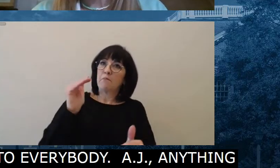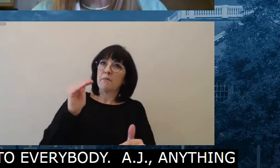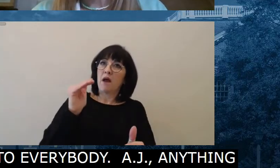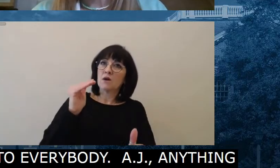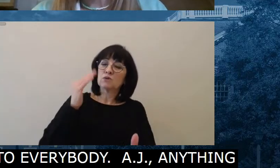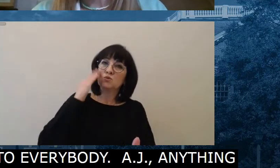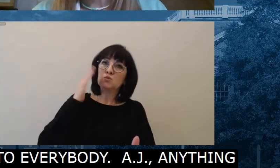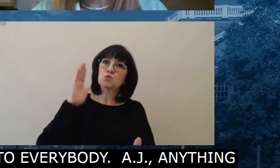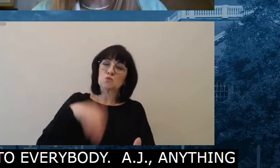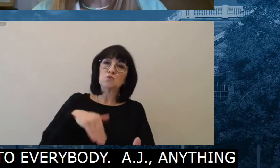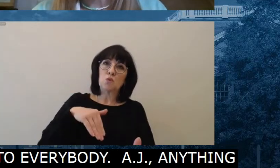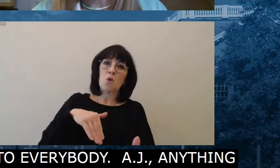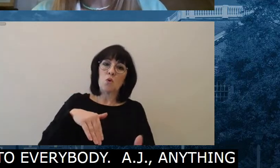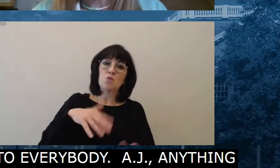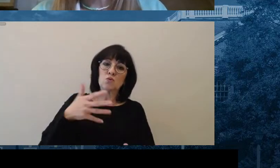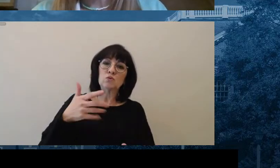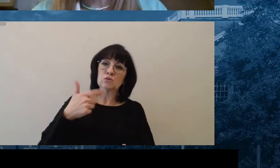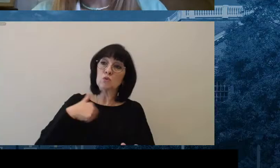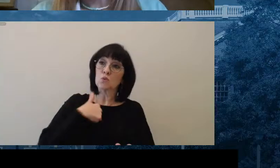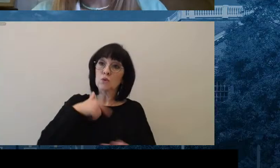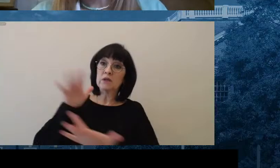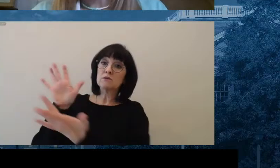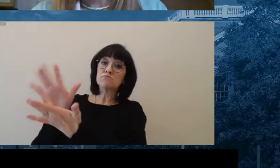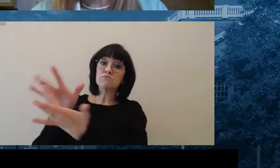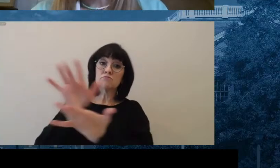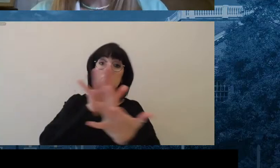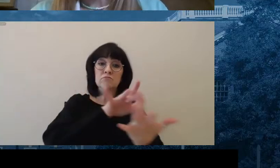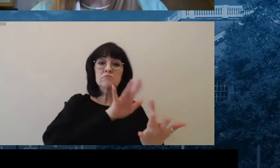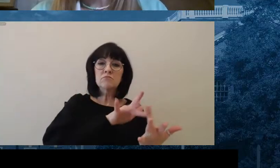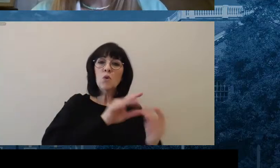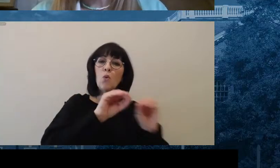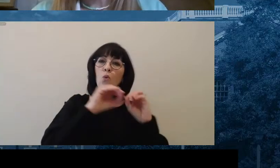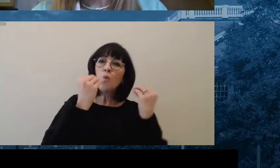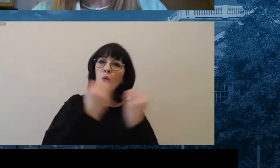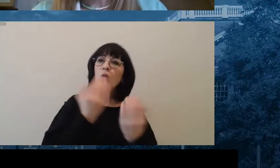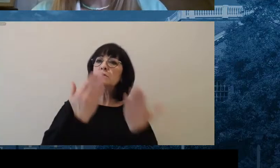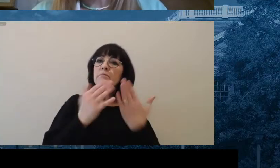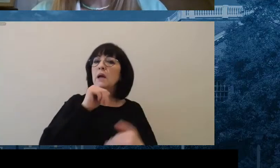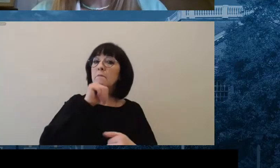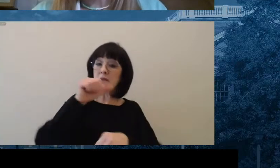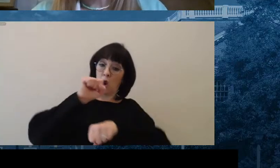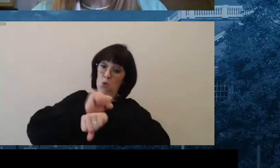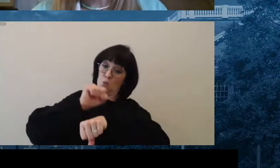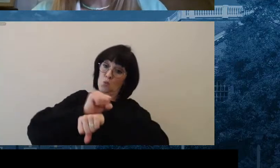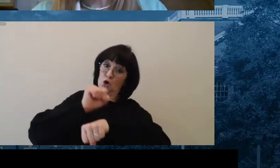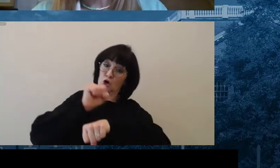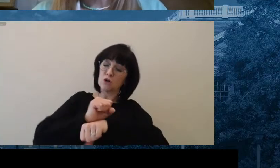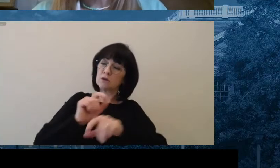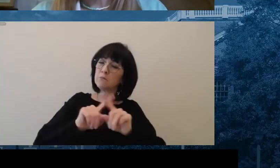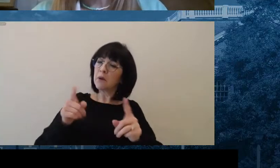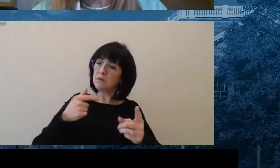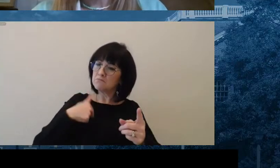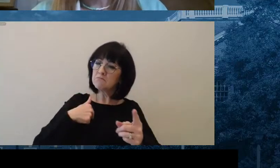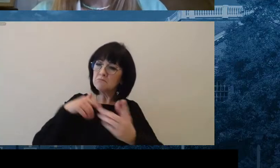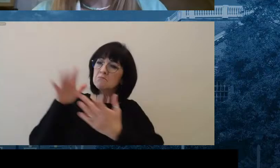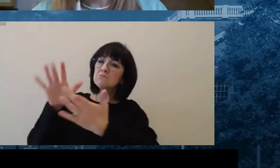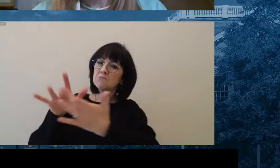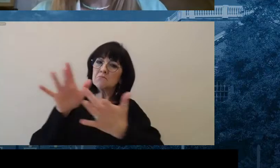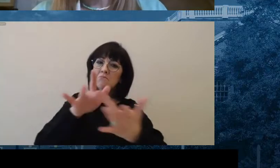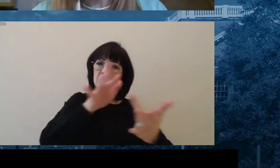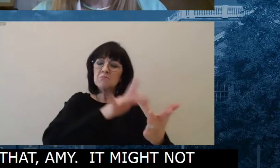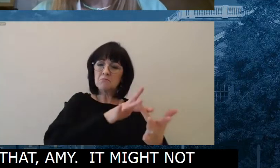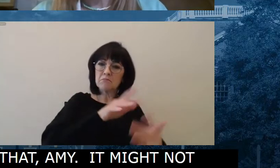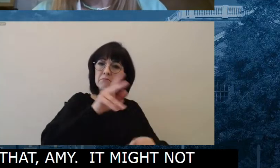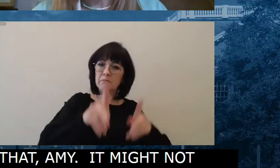not always be an employer, but Jamie's reached out to organizations and communities to grab those individuals that would be in those